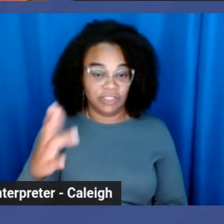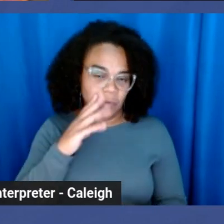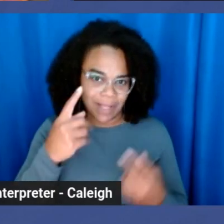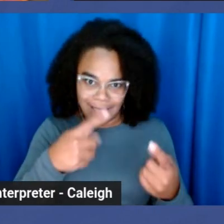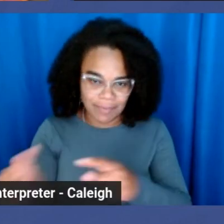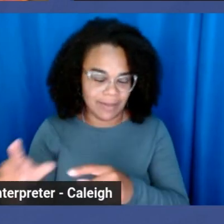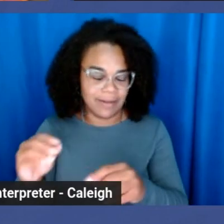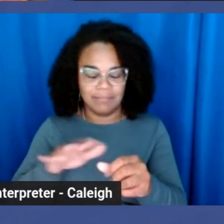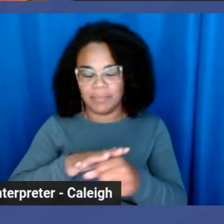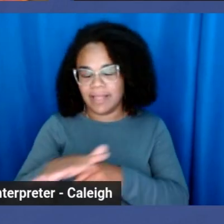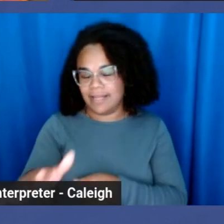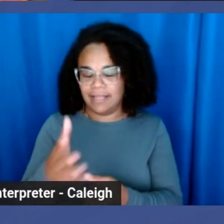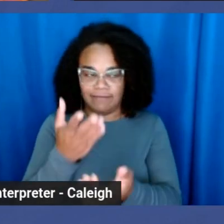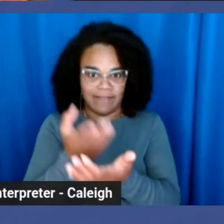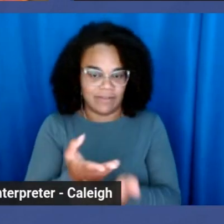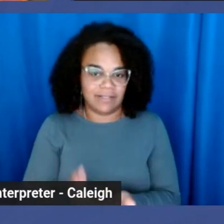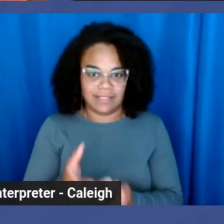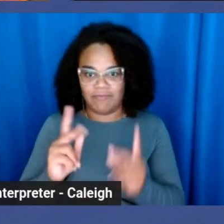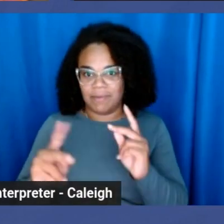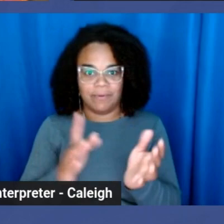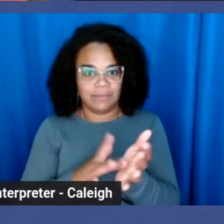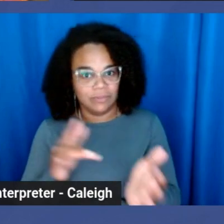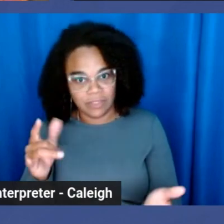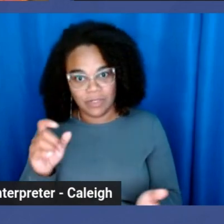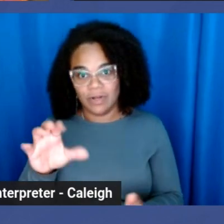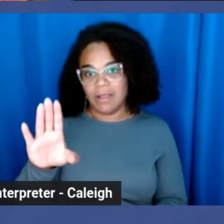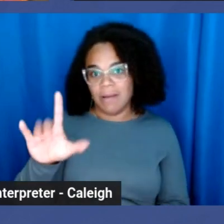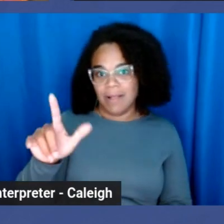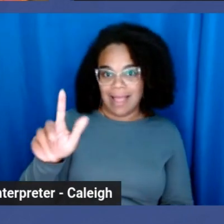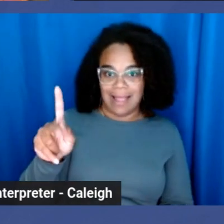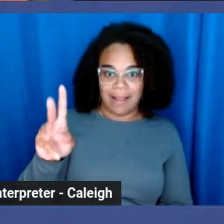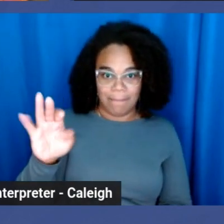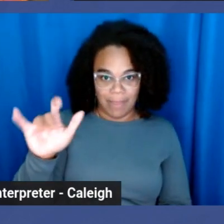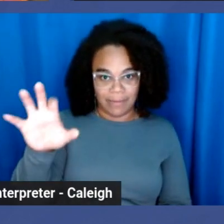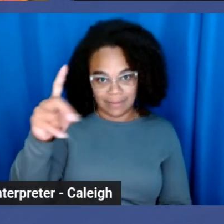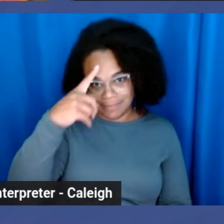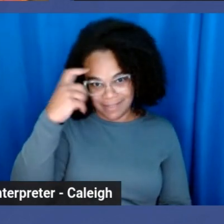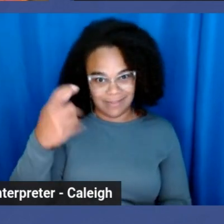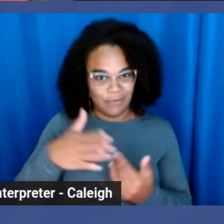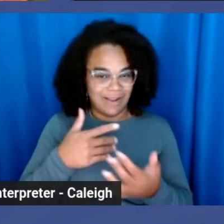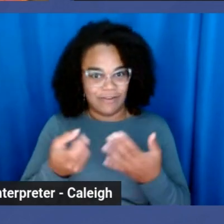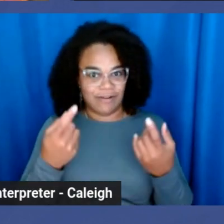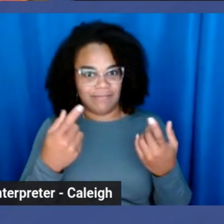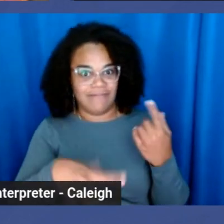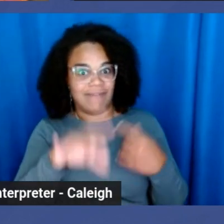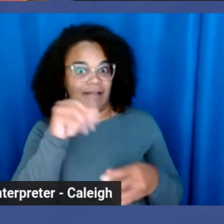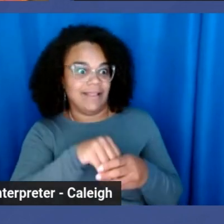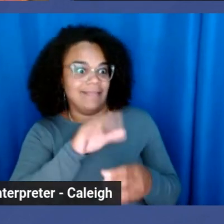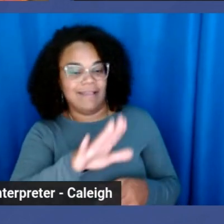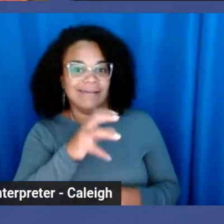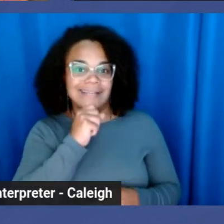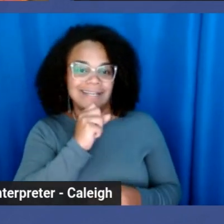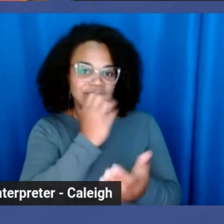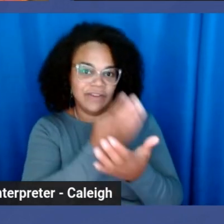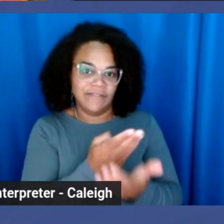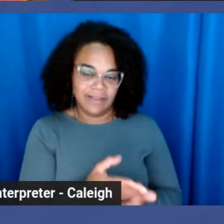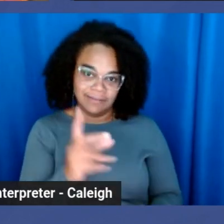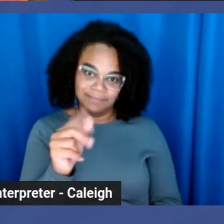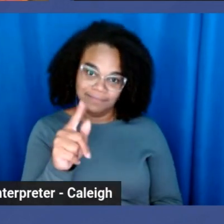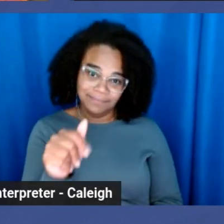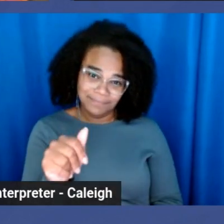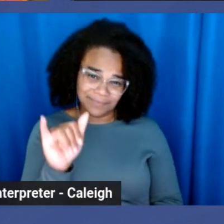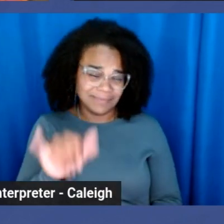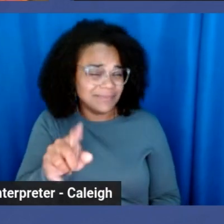extorted or blackmailed because of what's found, in their because of the age verification data that's been hacked through. So that's just